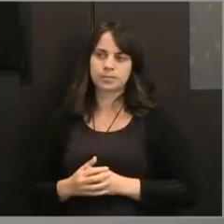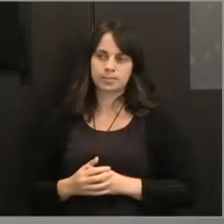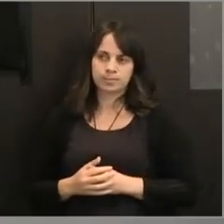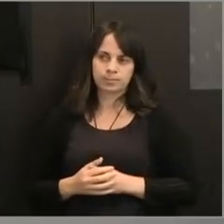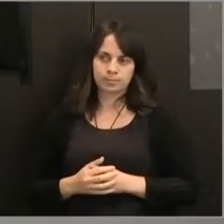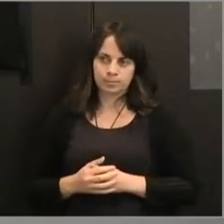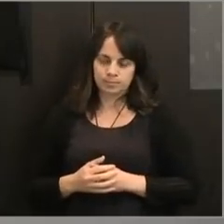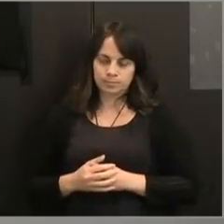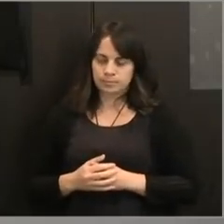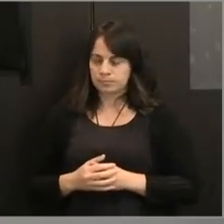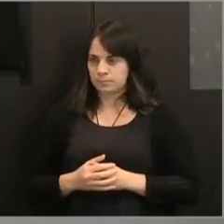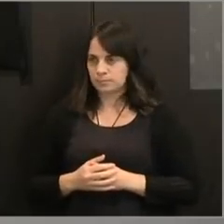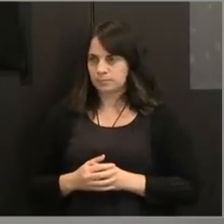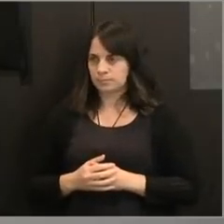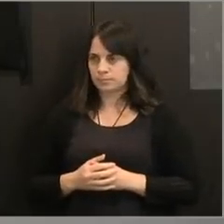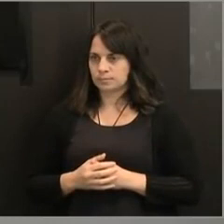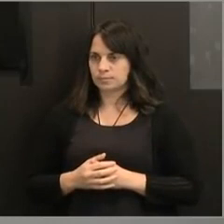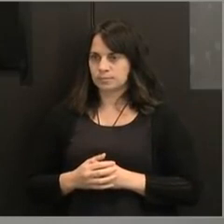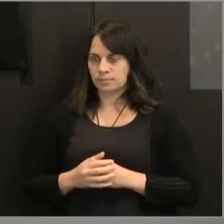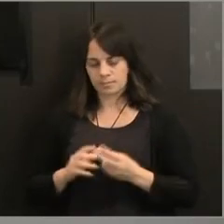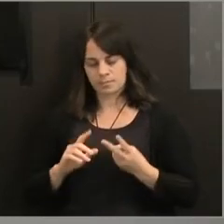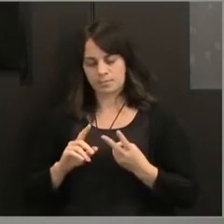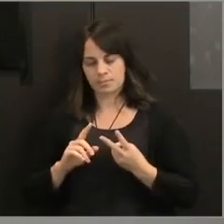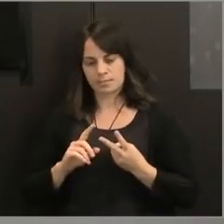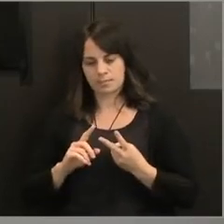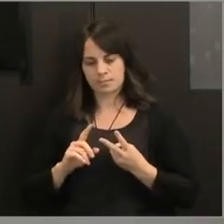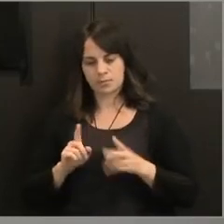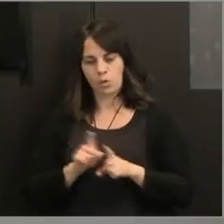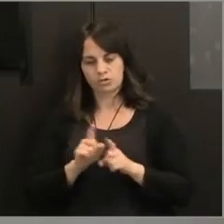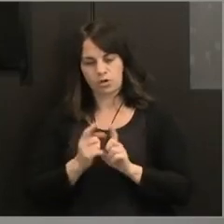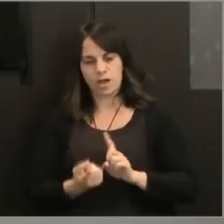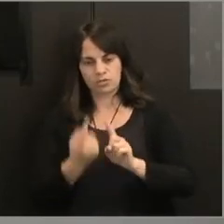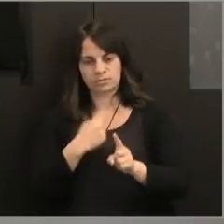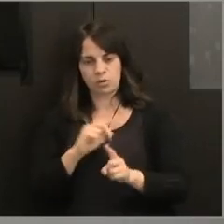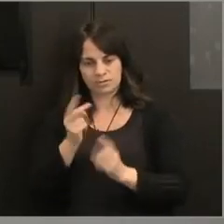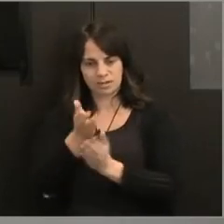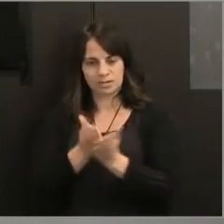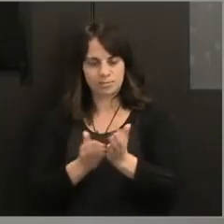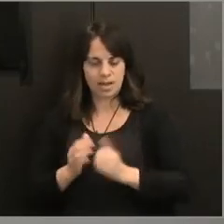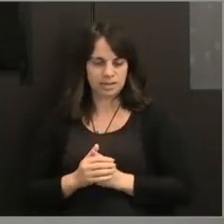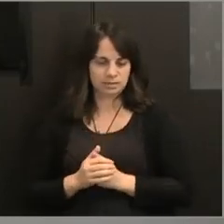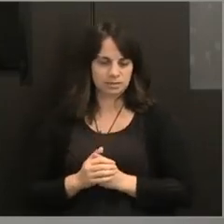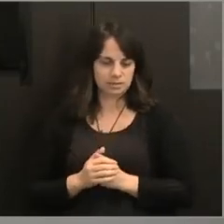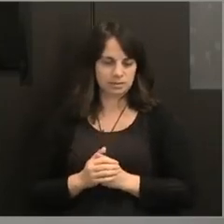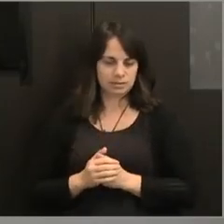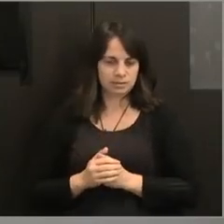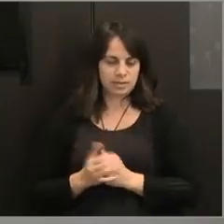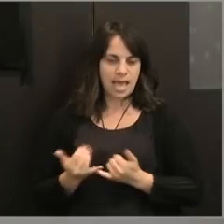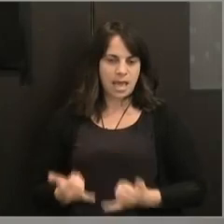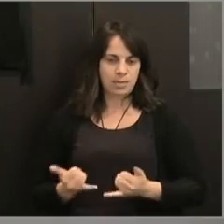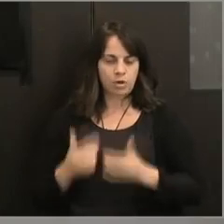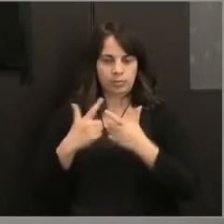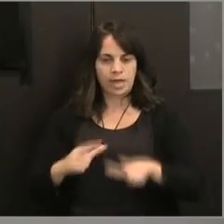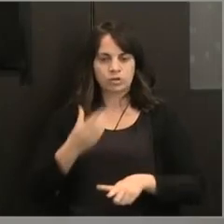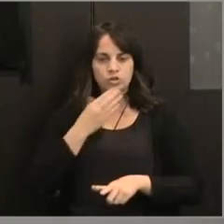The second part of my response is that the rhetoric currently used by